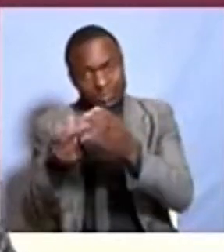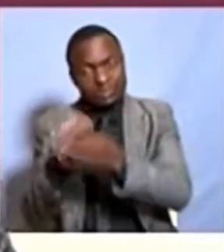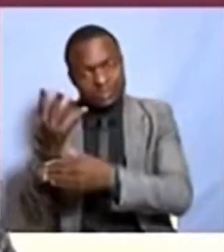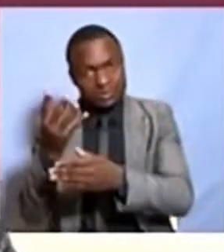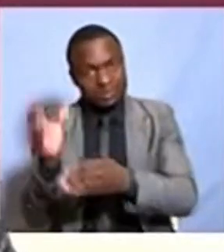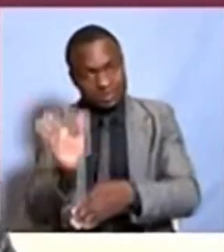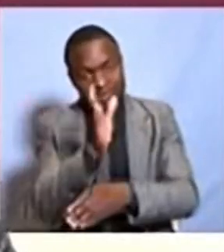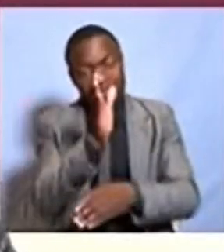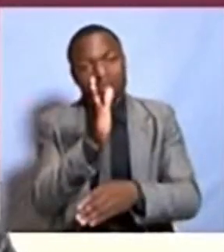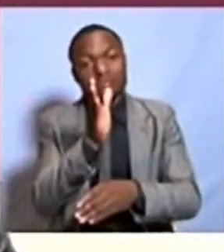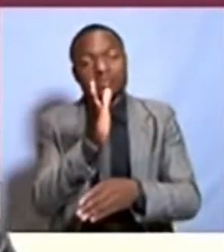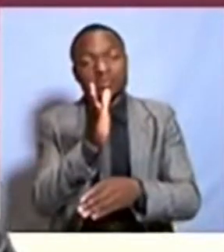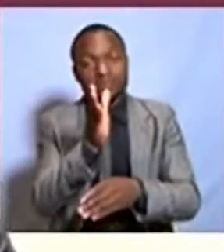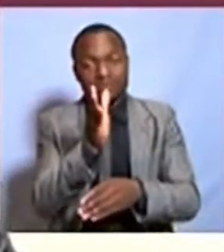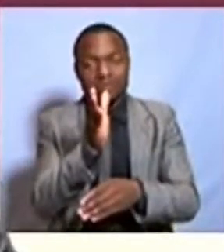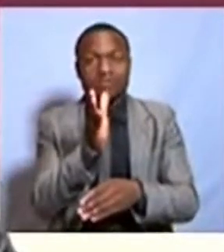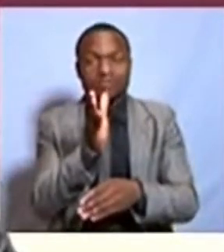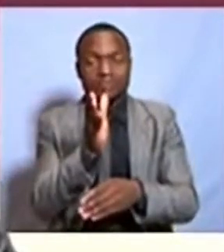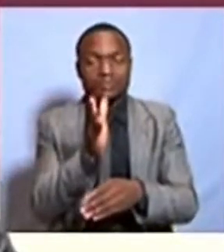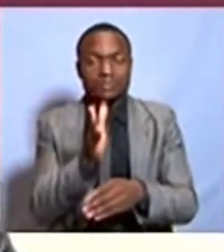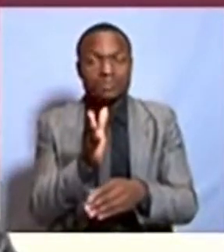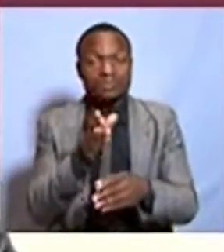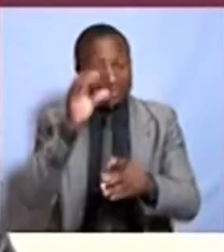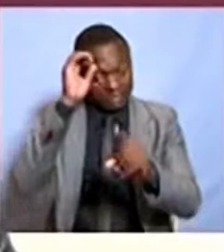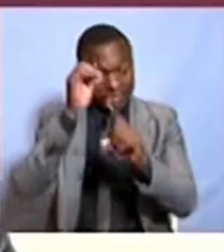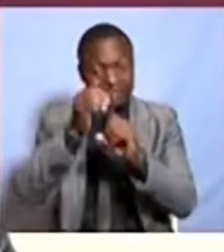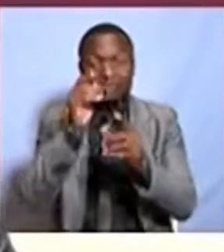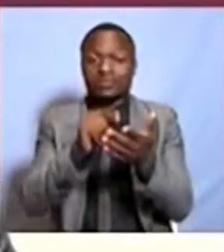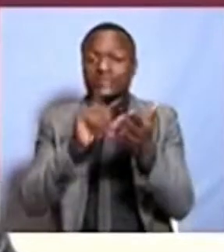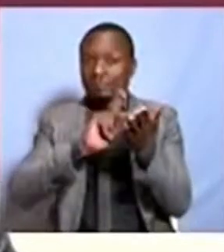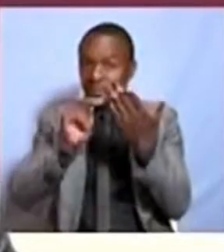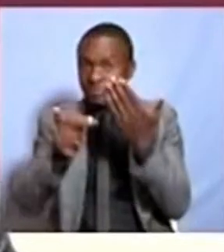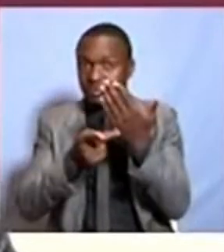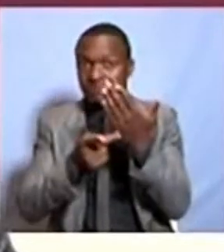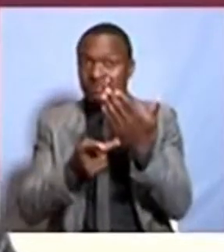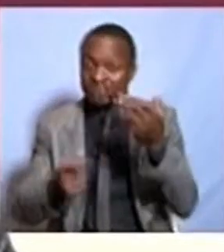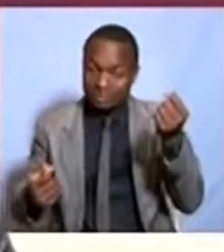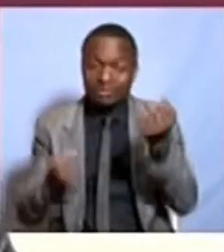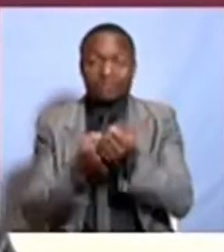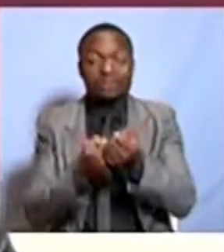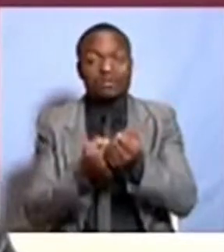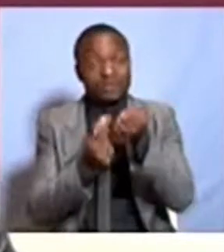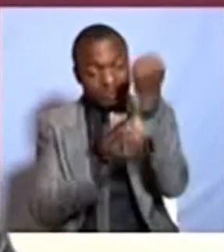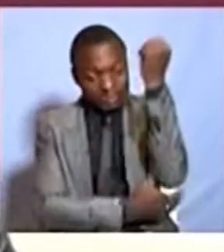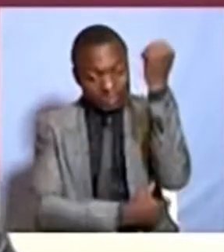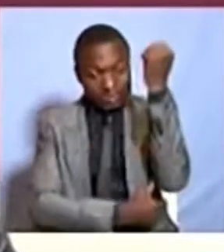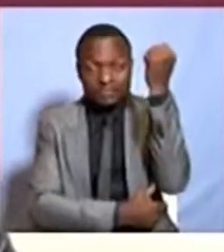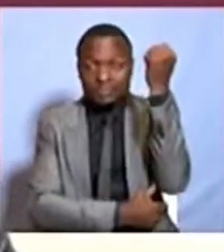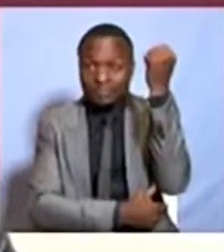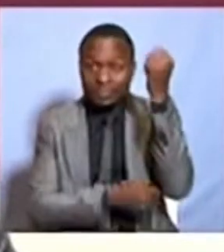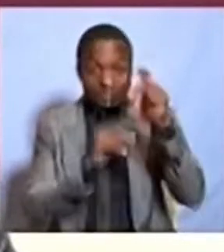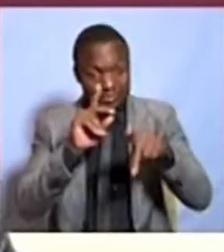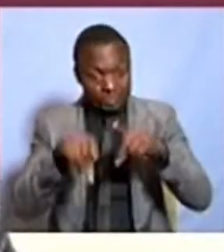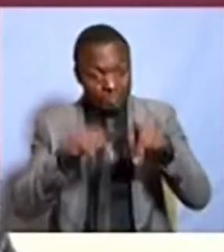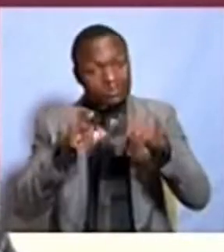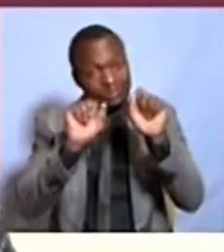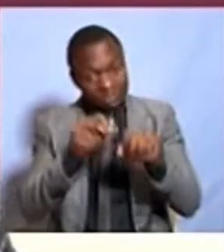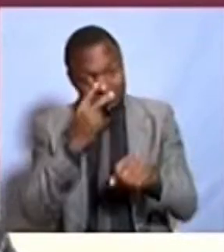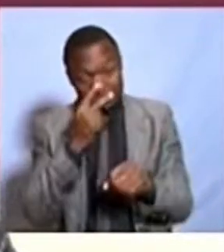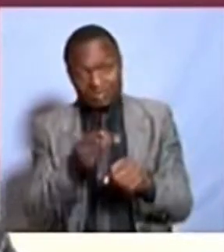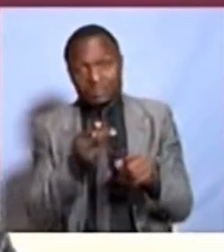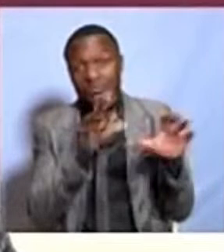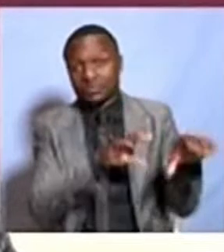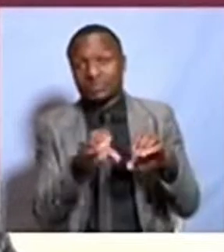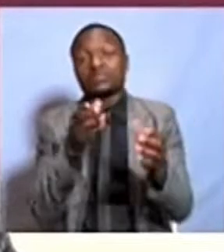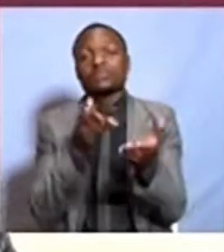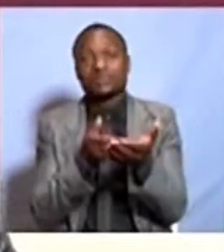or grow their produce. The objective of this program is to empower the poor and the vulnerable, and we can see that it's been doing